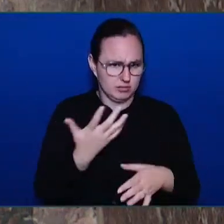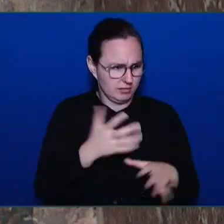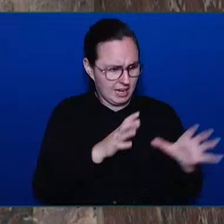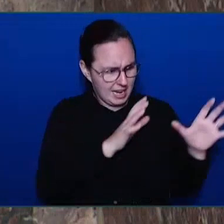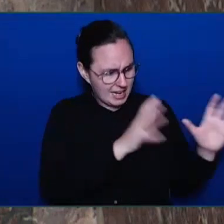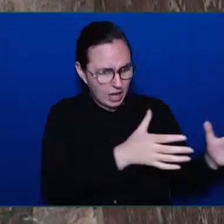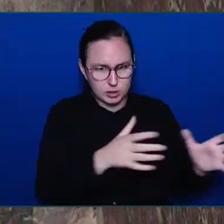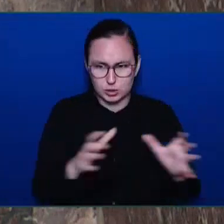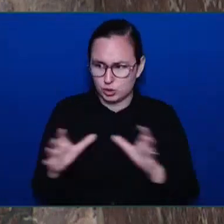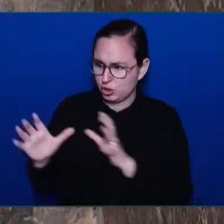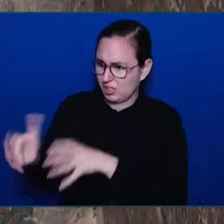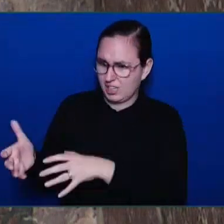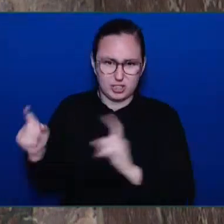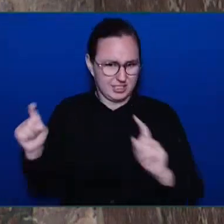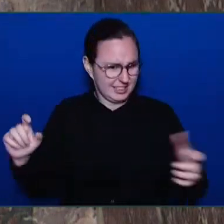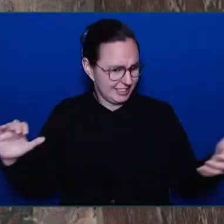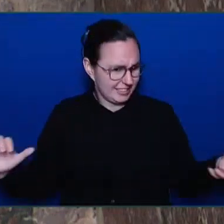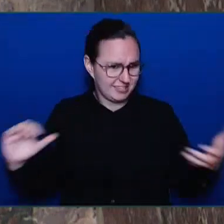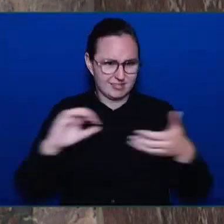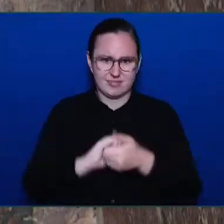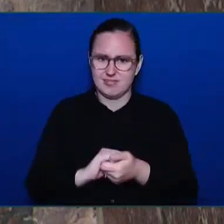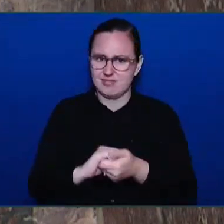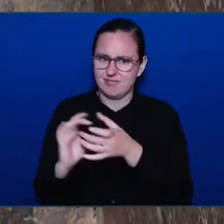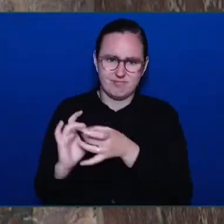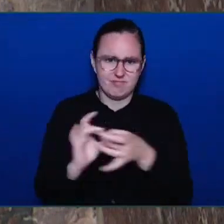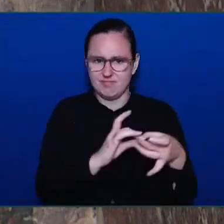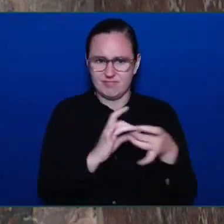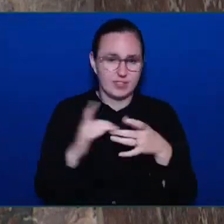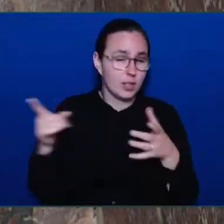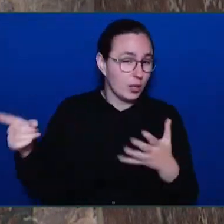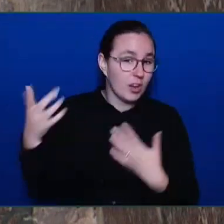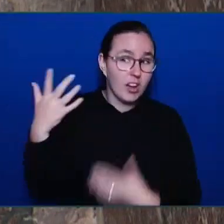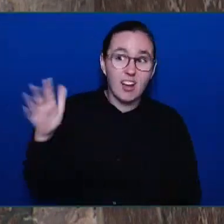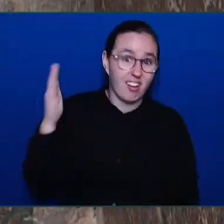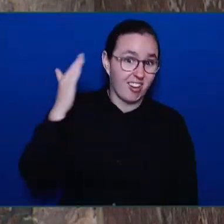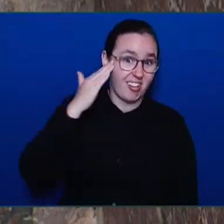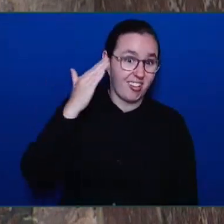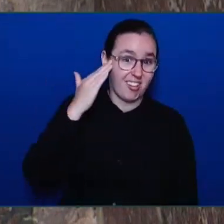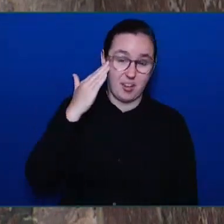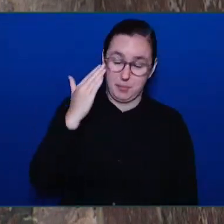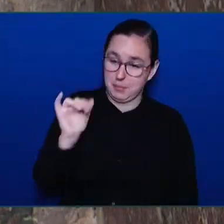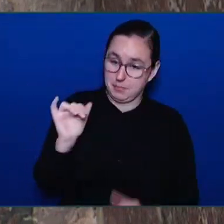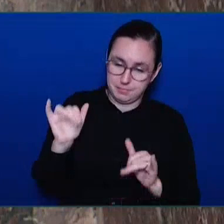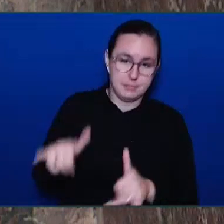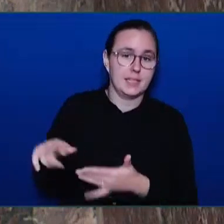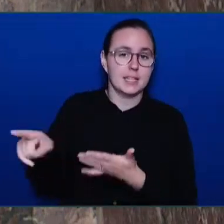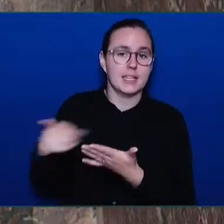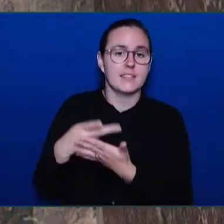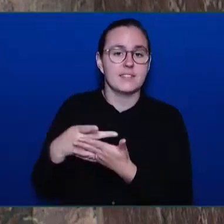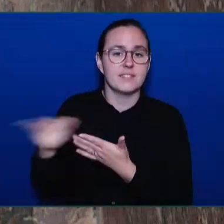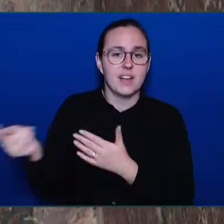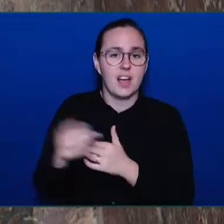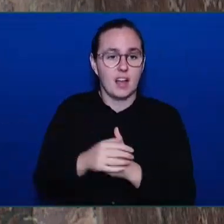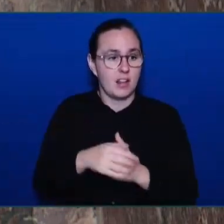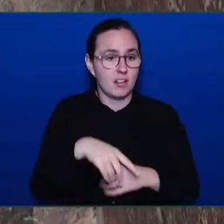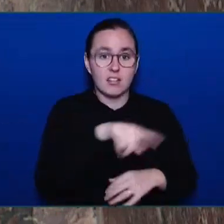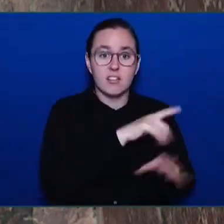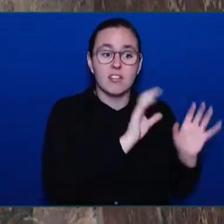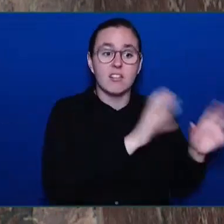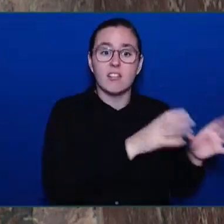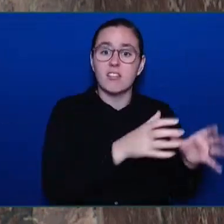on this file. He's failing these First Nations. The Minister's answer about Cedar LNG is just another